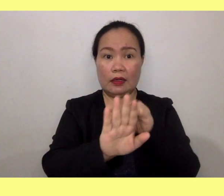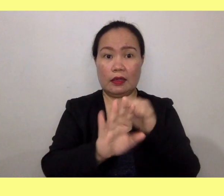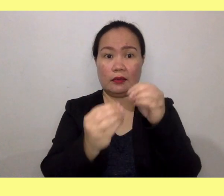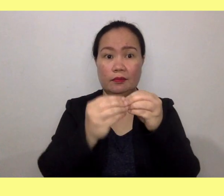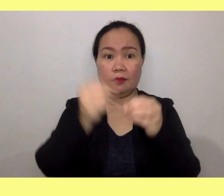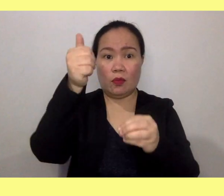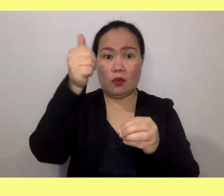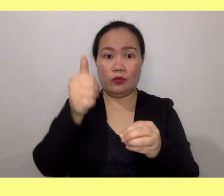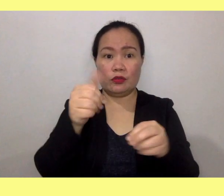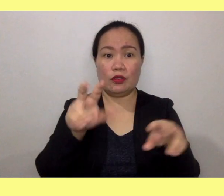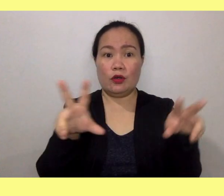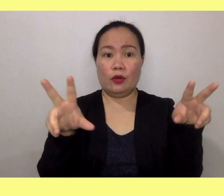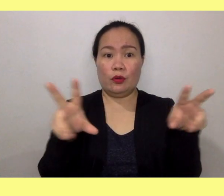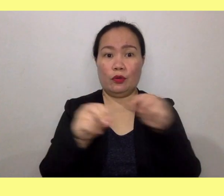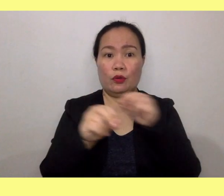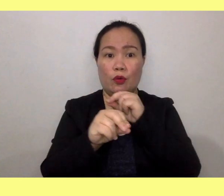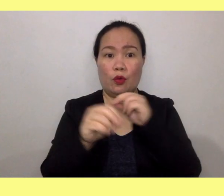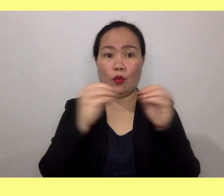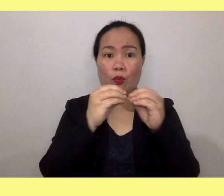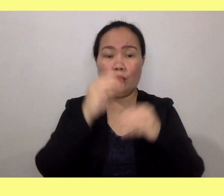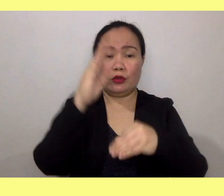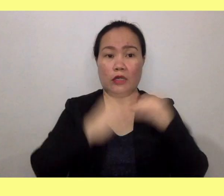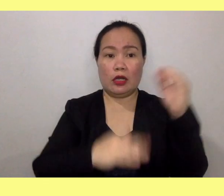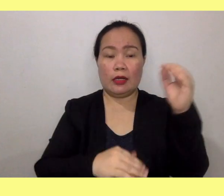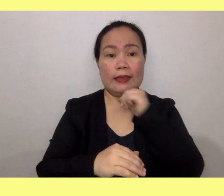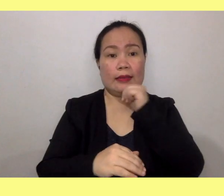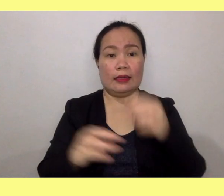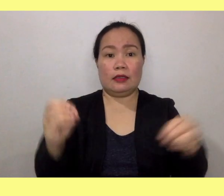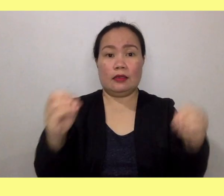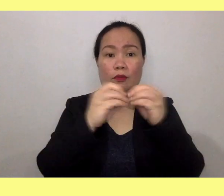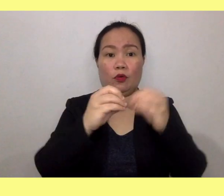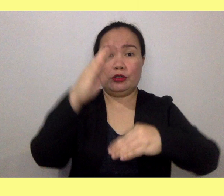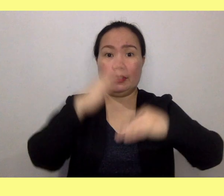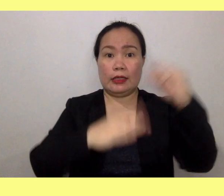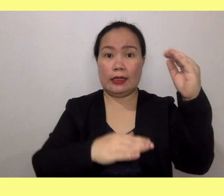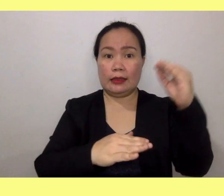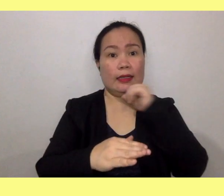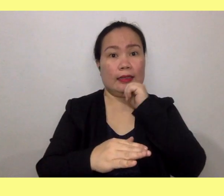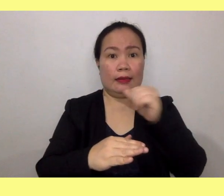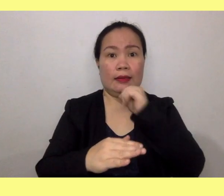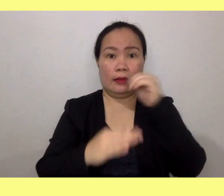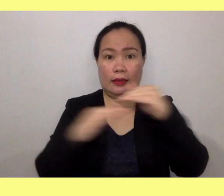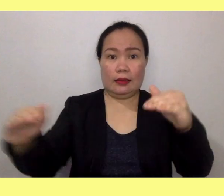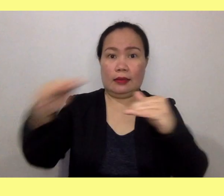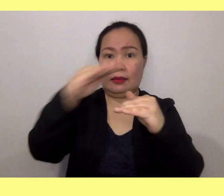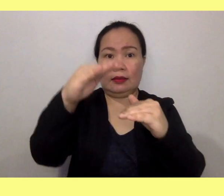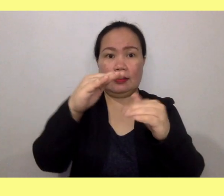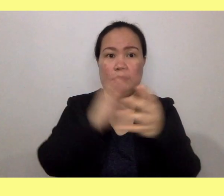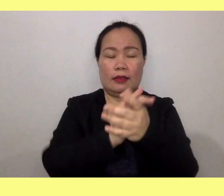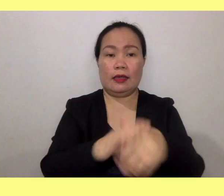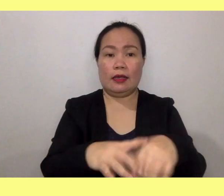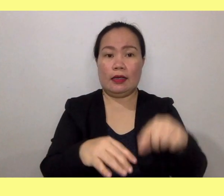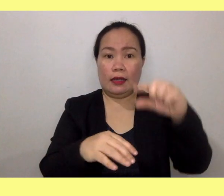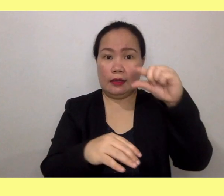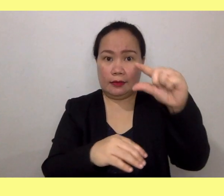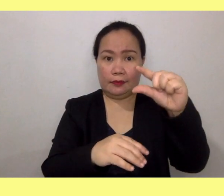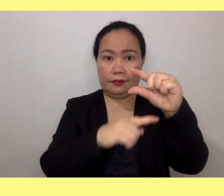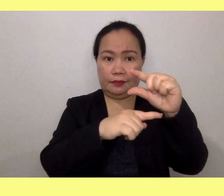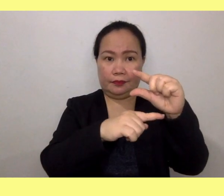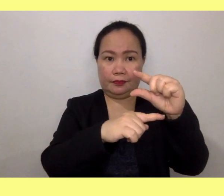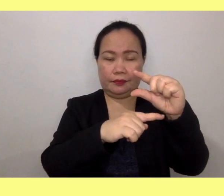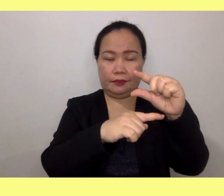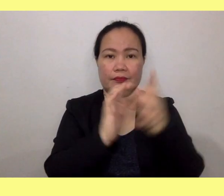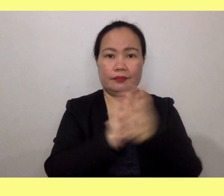not exceed, or not exceeding. So itong mga to, ito po siya, less than